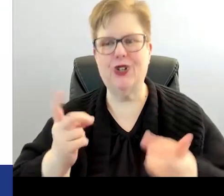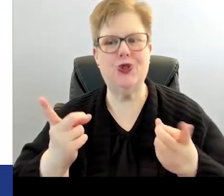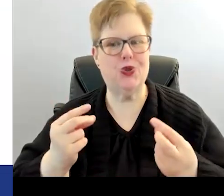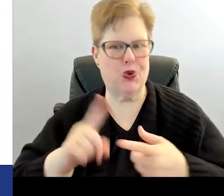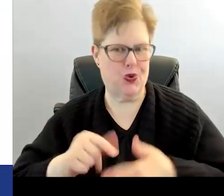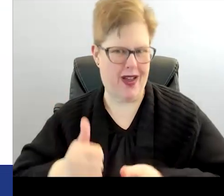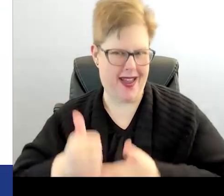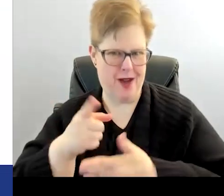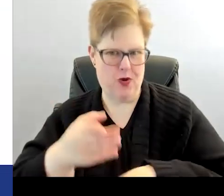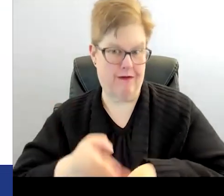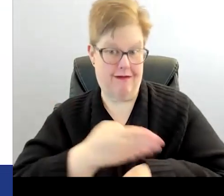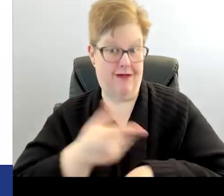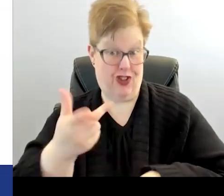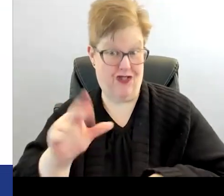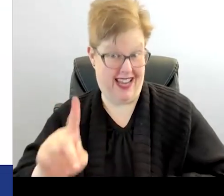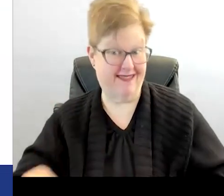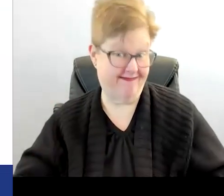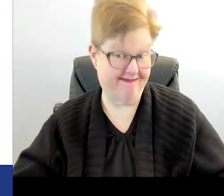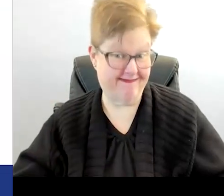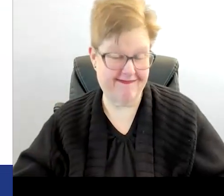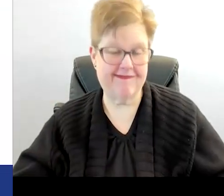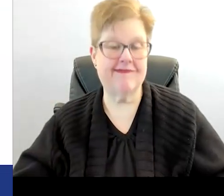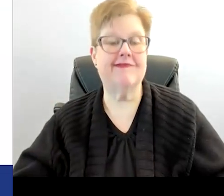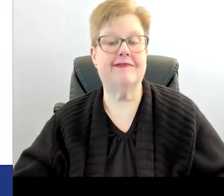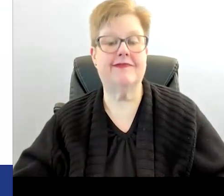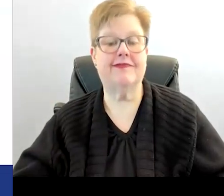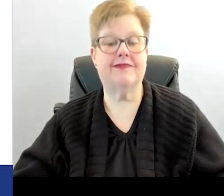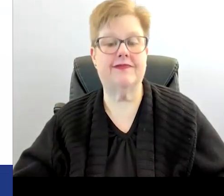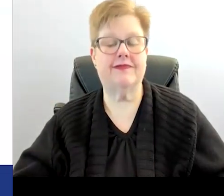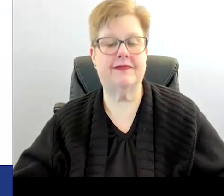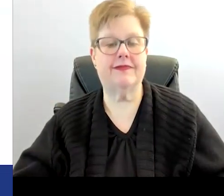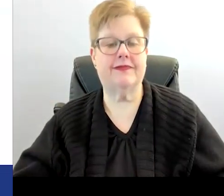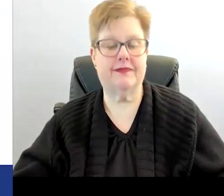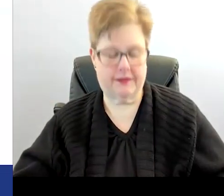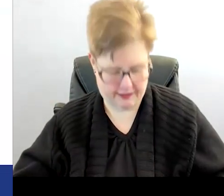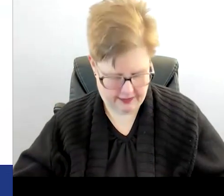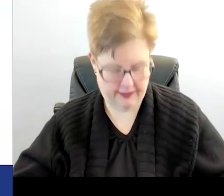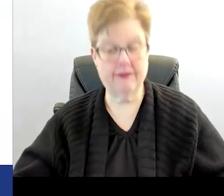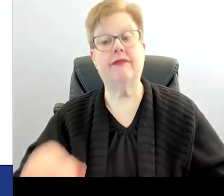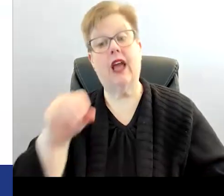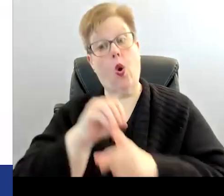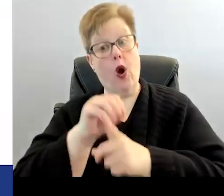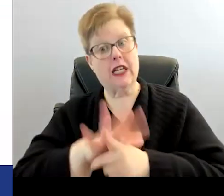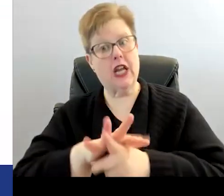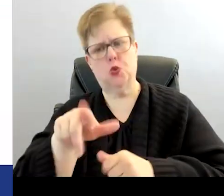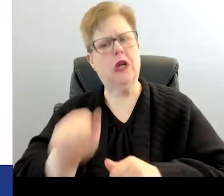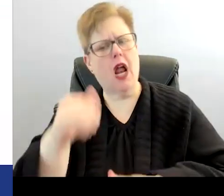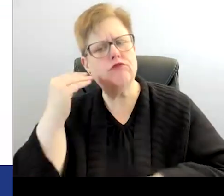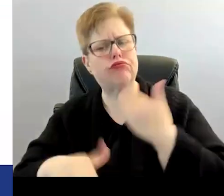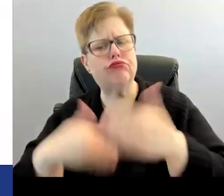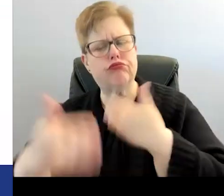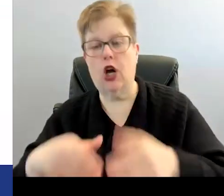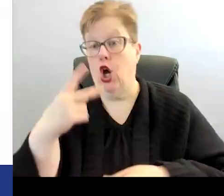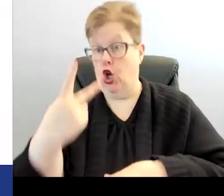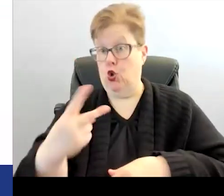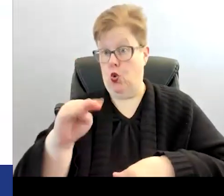will help you improve your grade. And in orientation, you can move ahead. So we've got 2 modules open